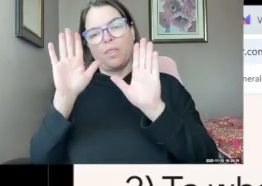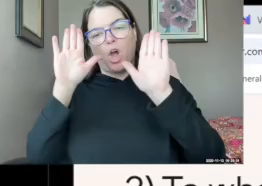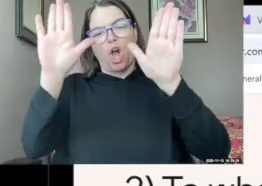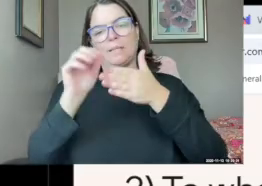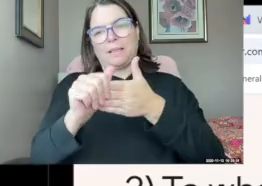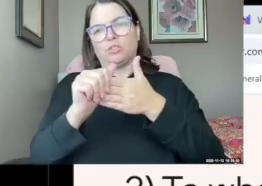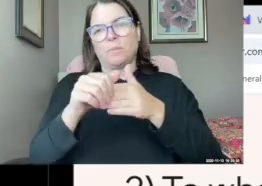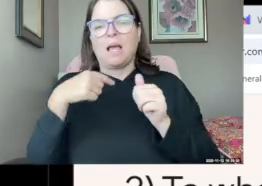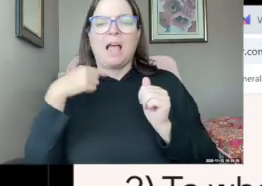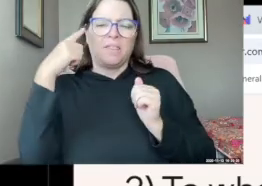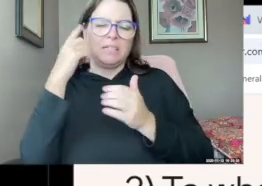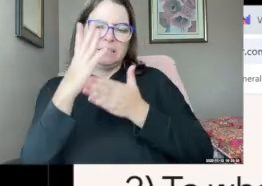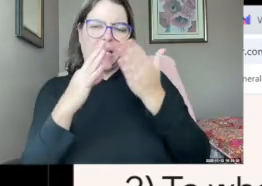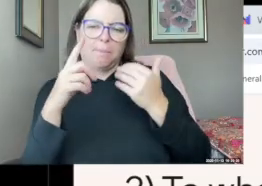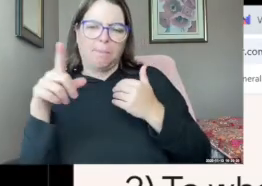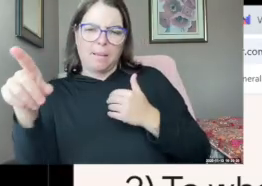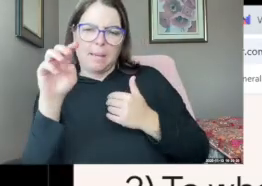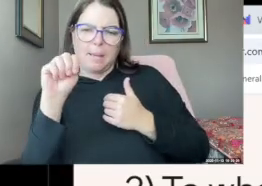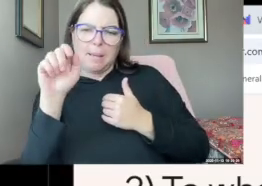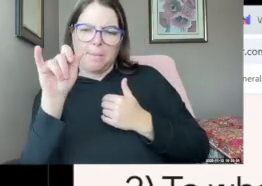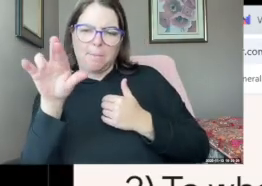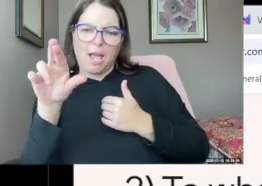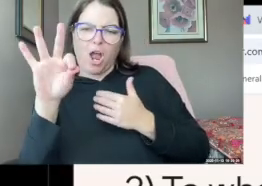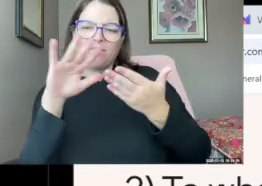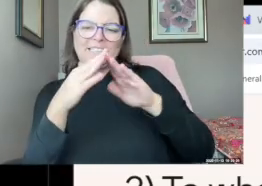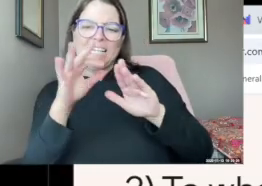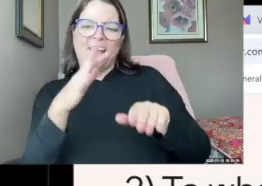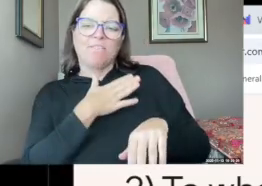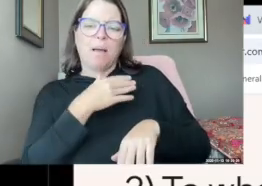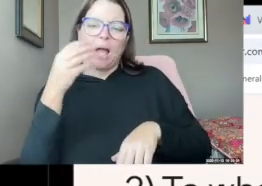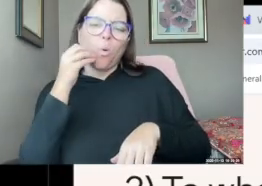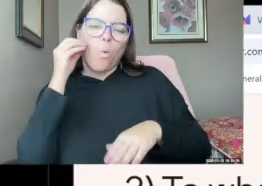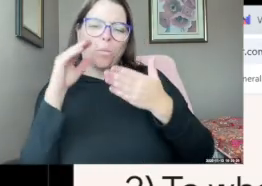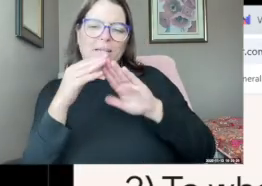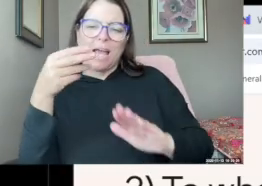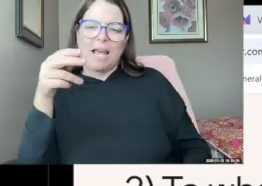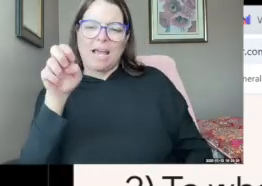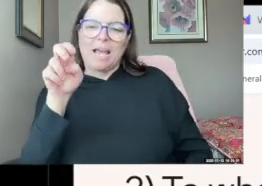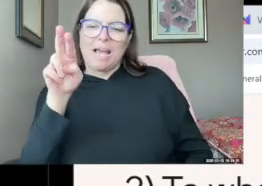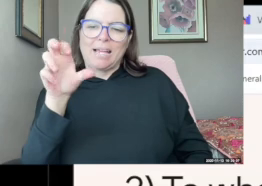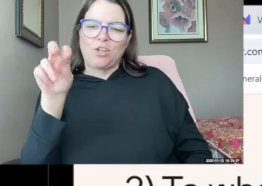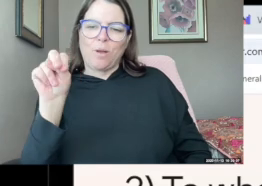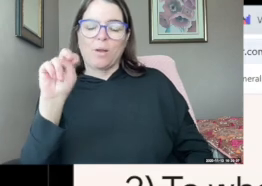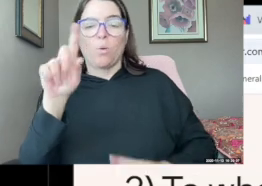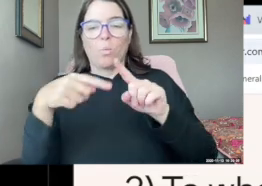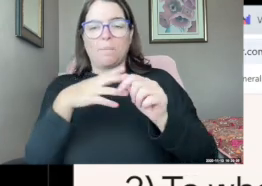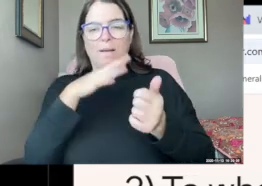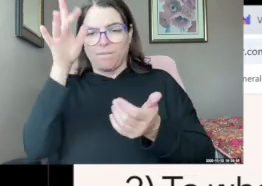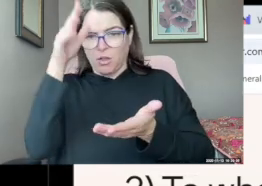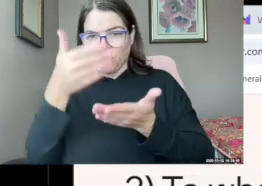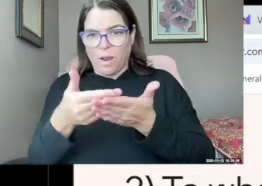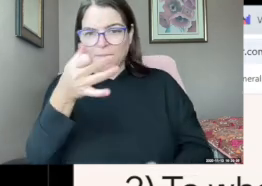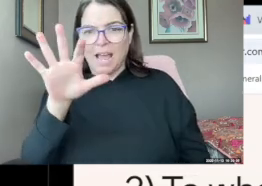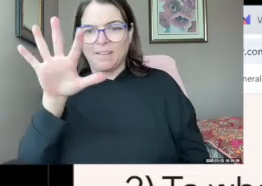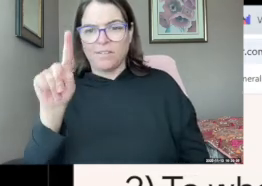awesome leadership. I think some of you know I'm also the mayor of the city of Huron, my hometown, which is where